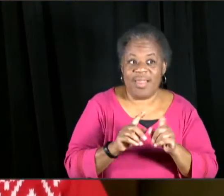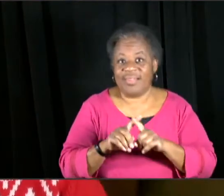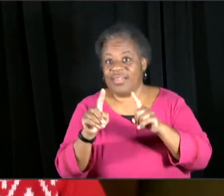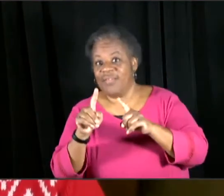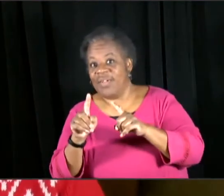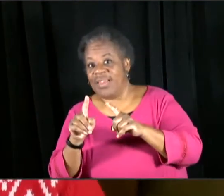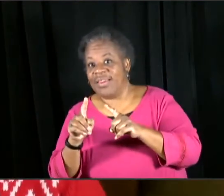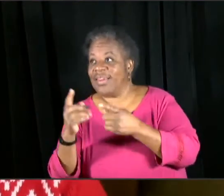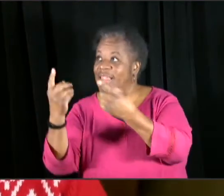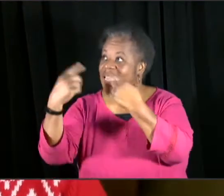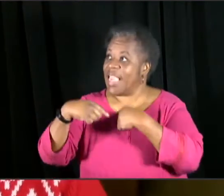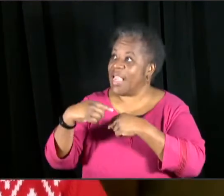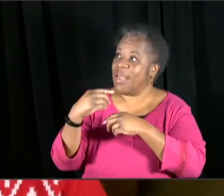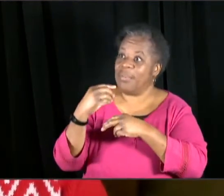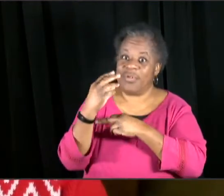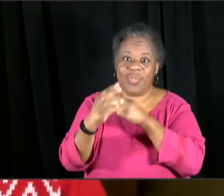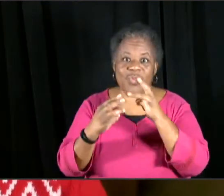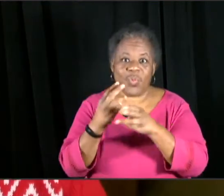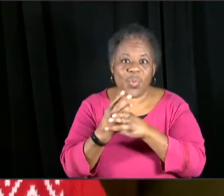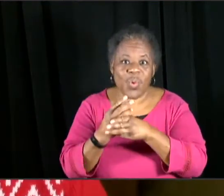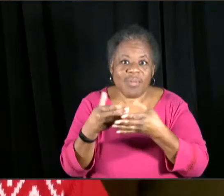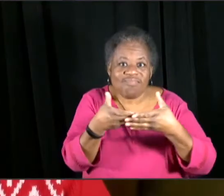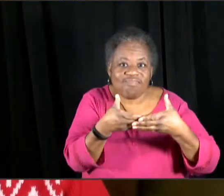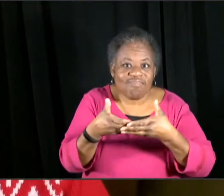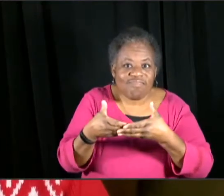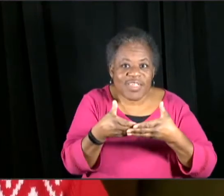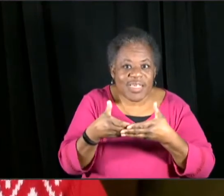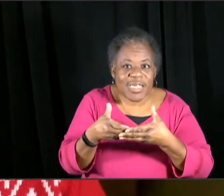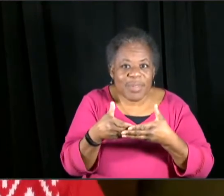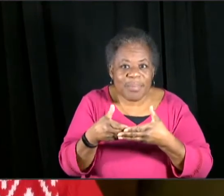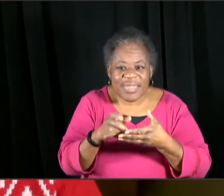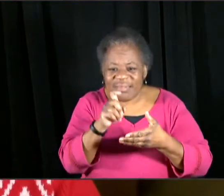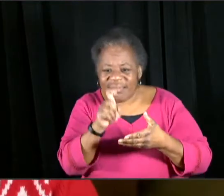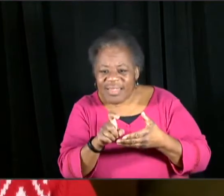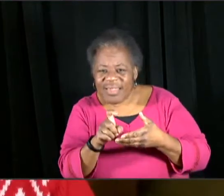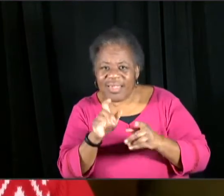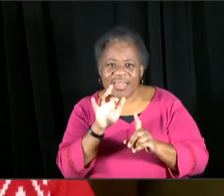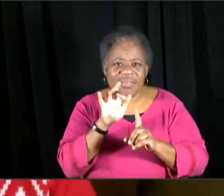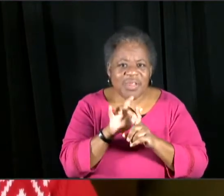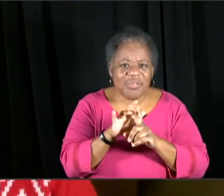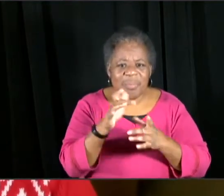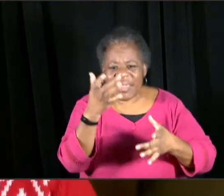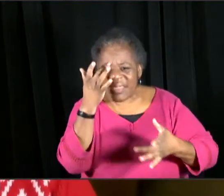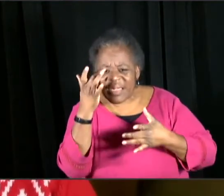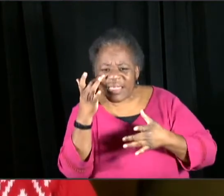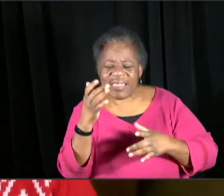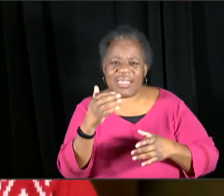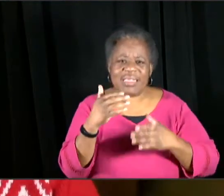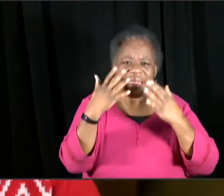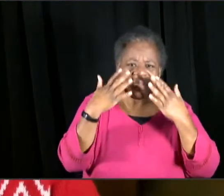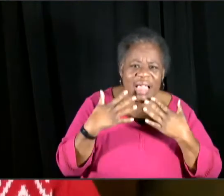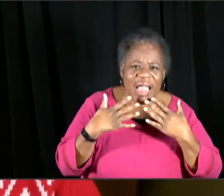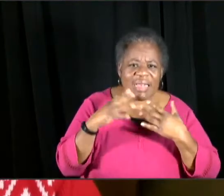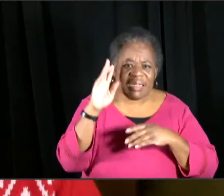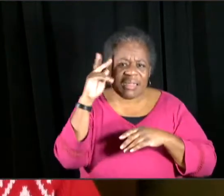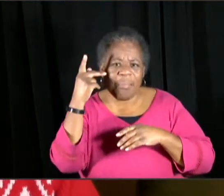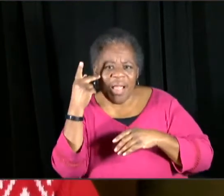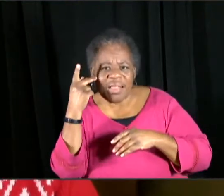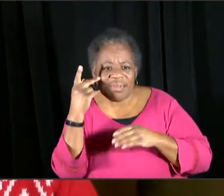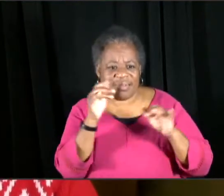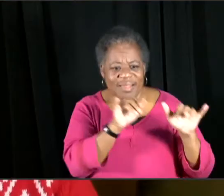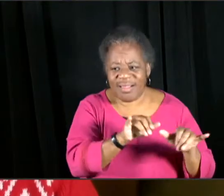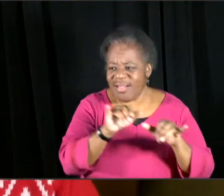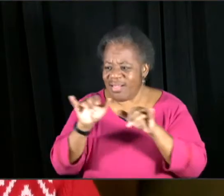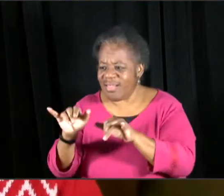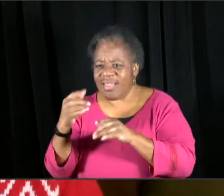into this world needy and vulnerable and was touched by sickness, sadness, and the politics of his day, just like